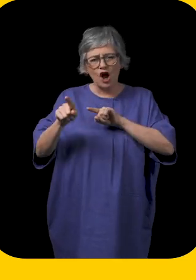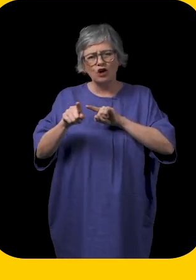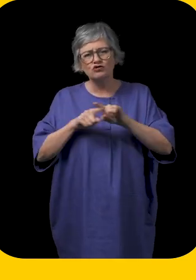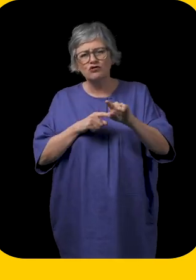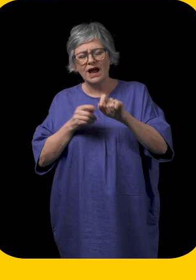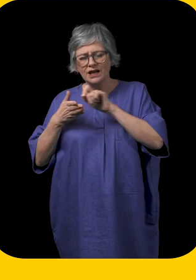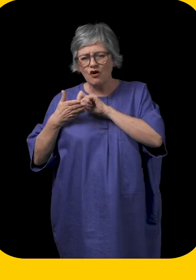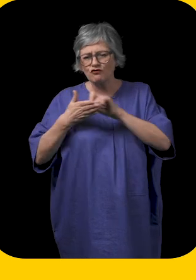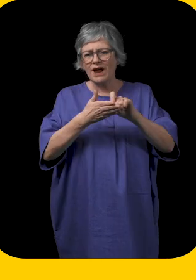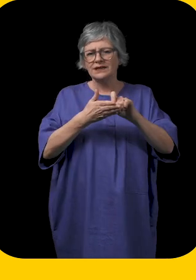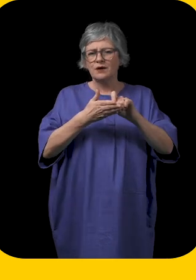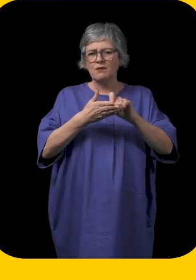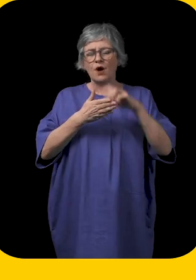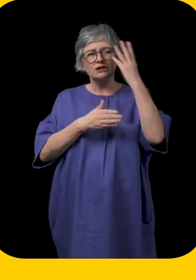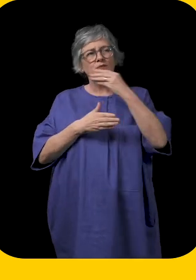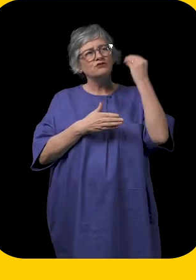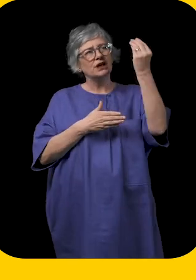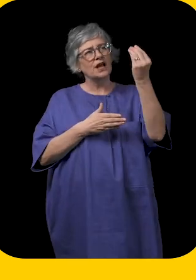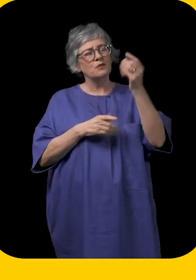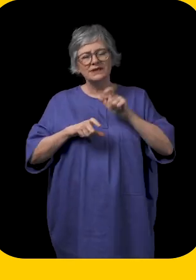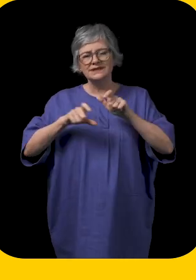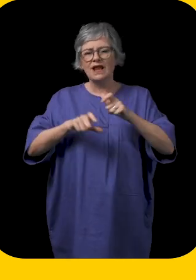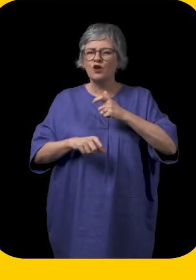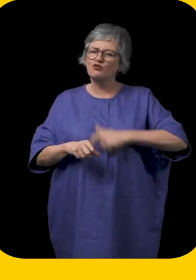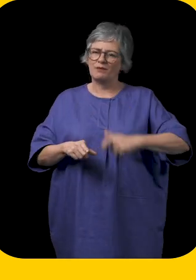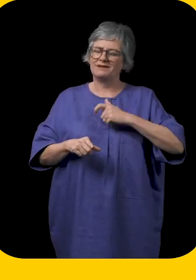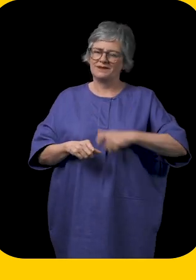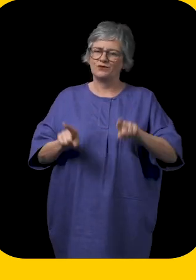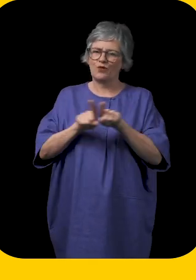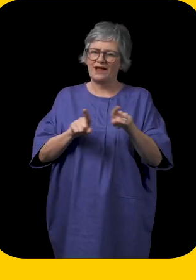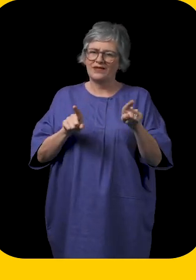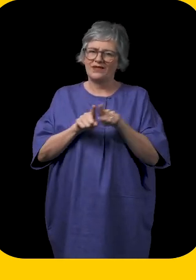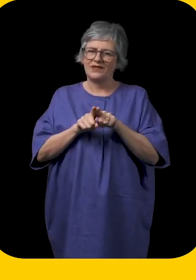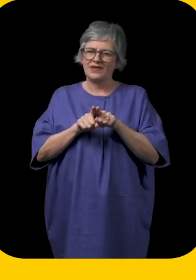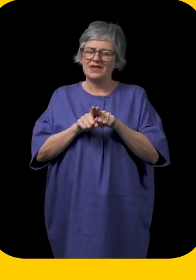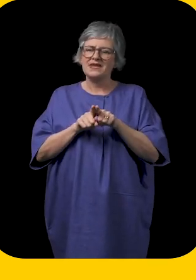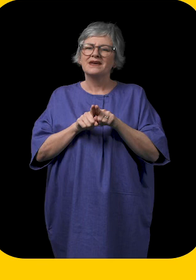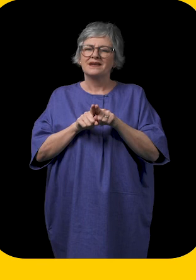I try and write, I do write about spirituality, but it's still human somehow.